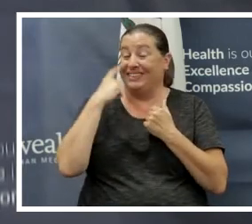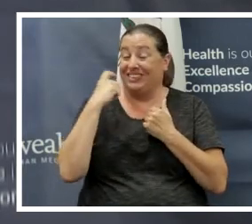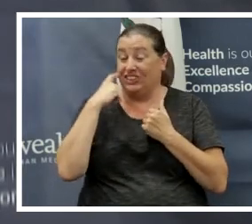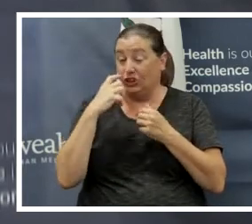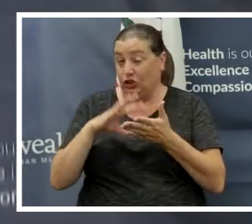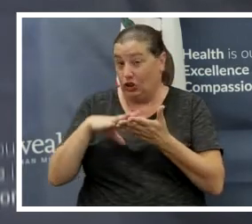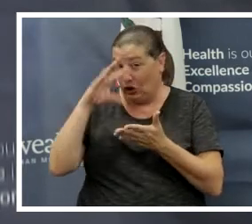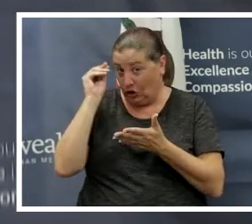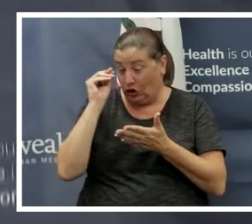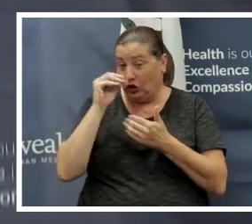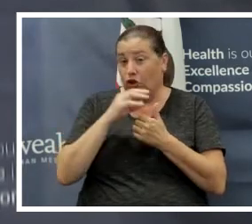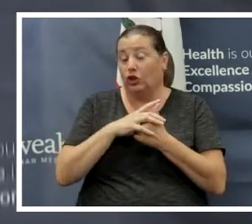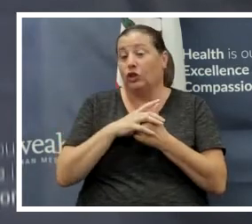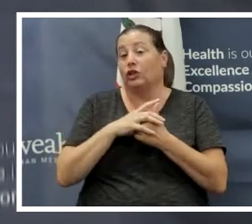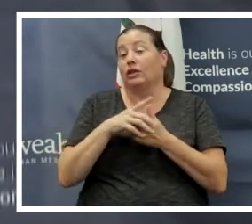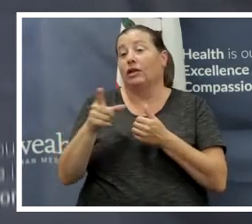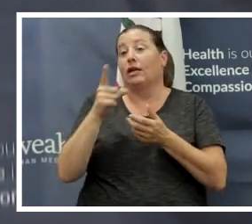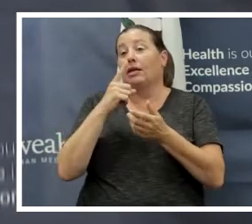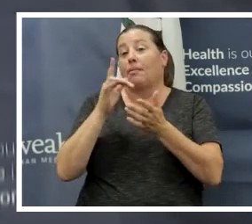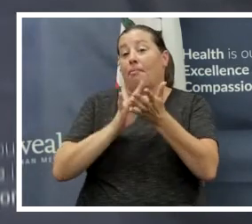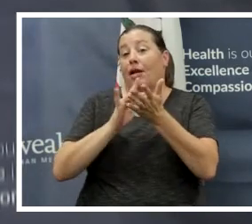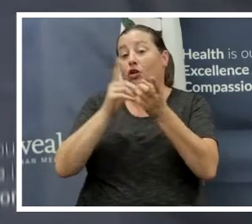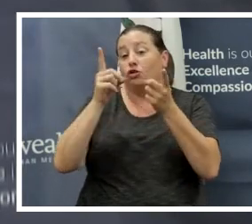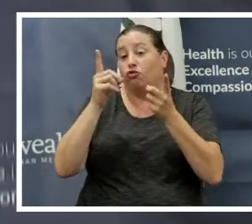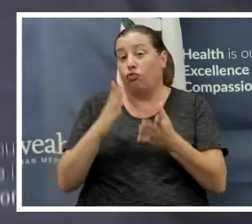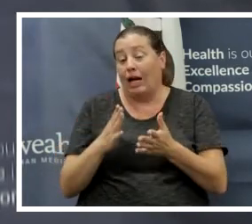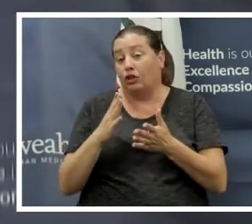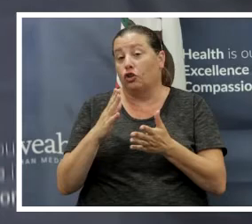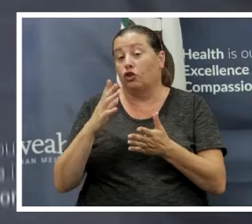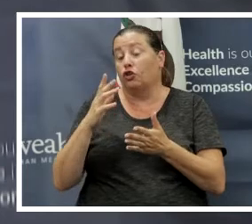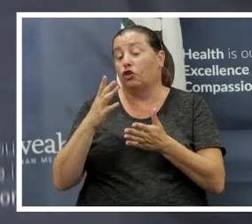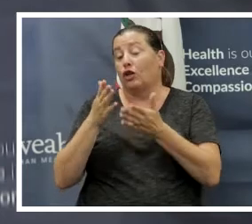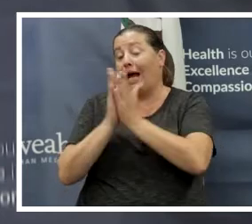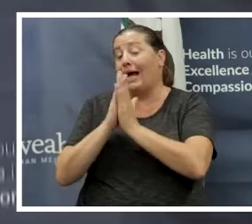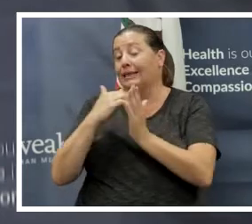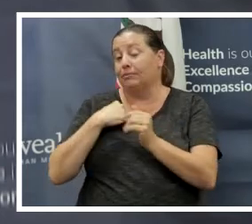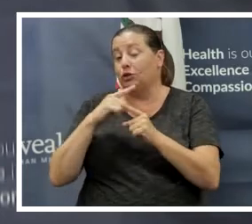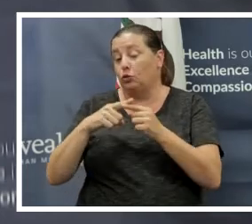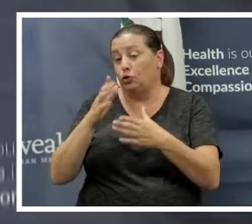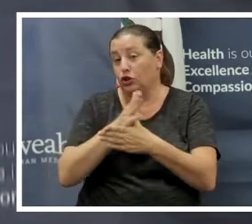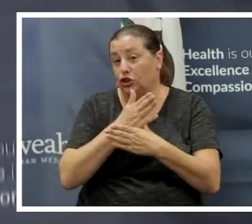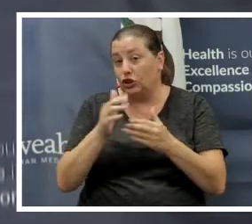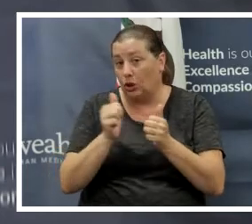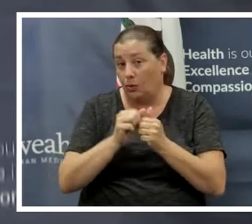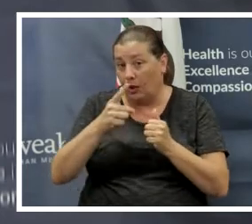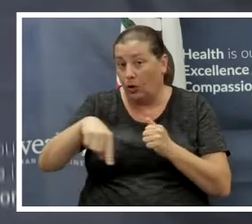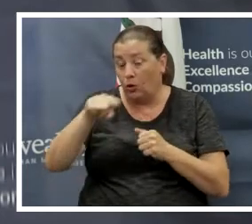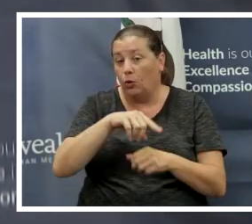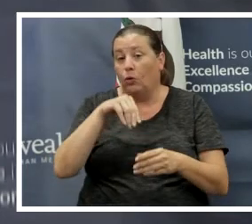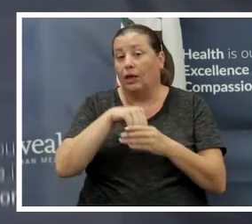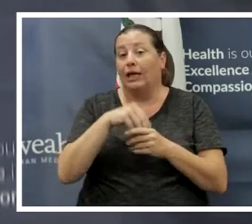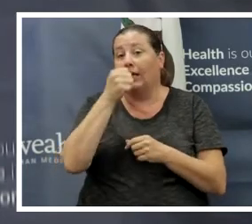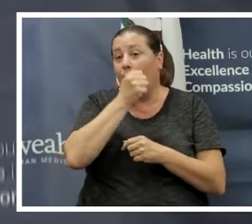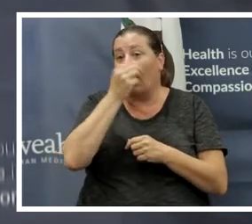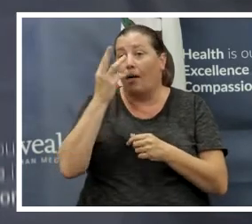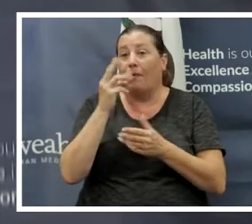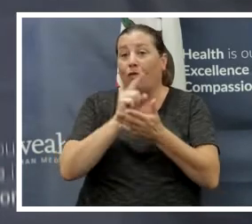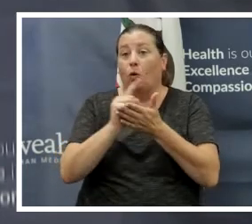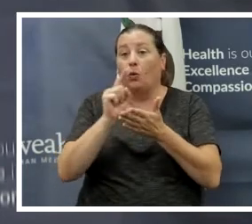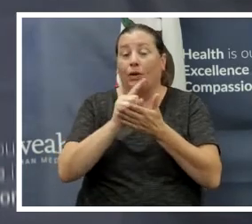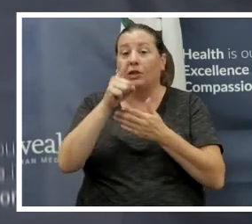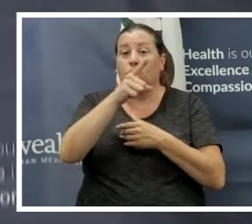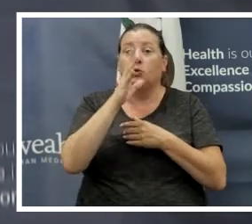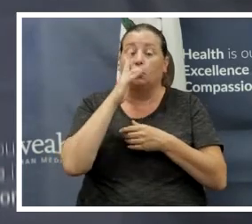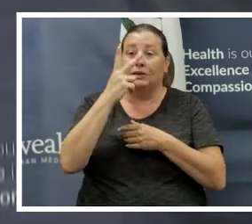Singh, the medical director of the ED, asked me if I would just share this with you tonight. In a couple weeks, you're going to see us start taking down the